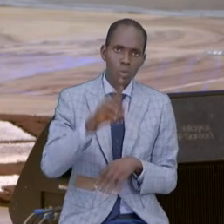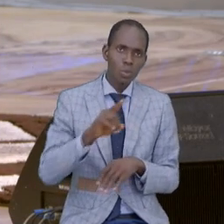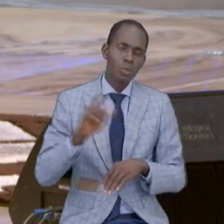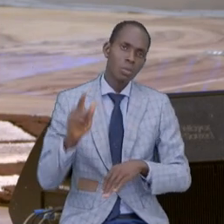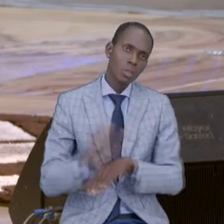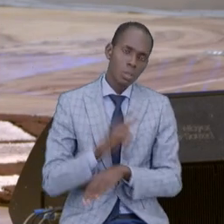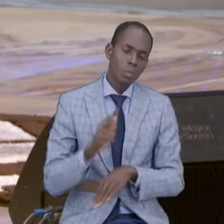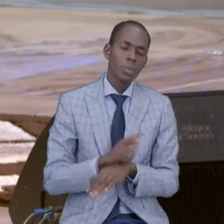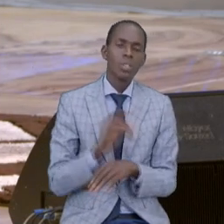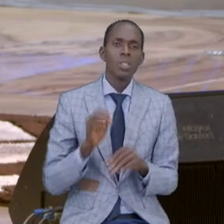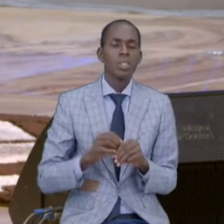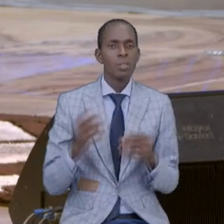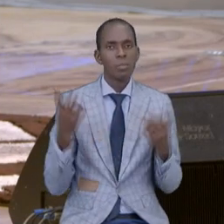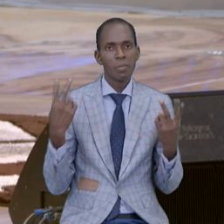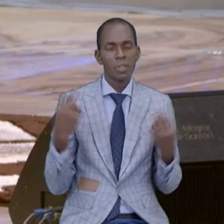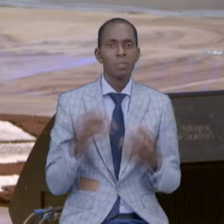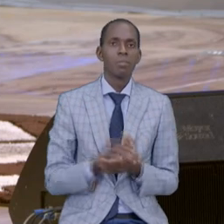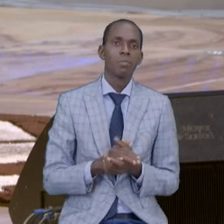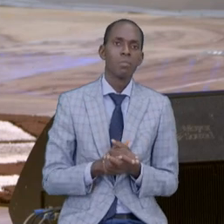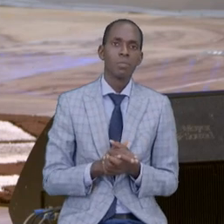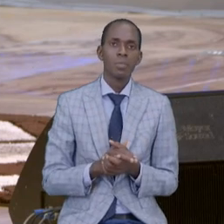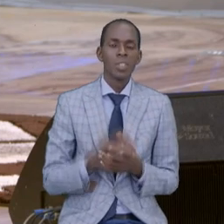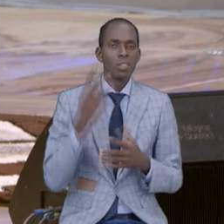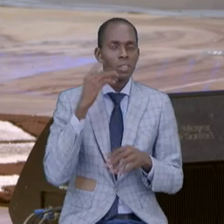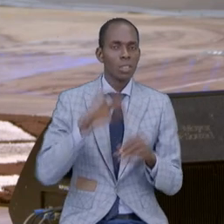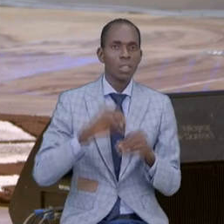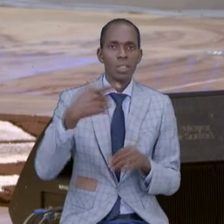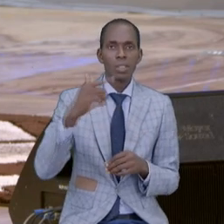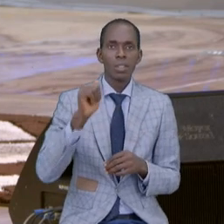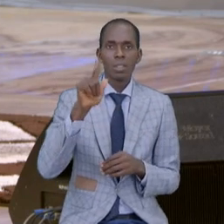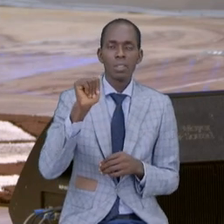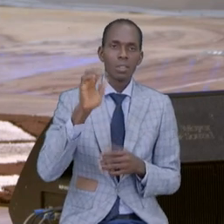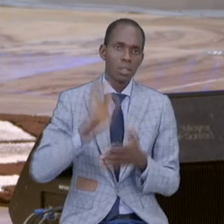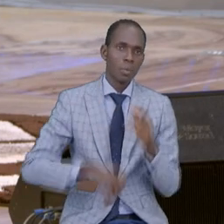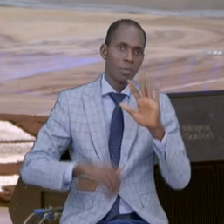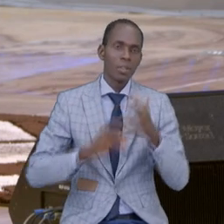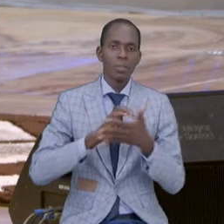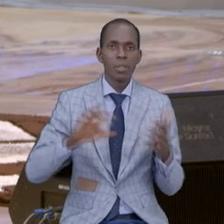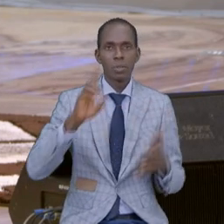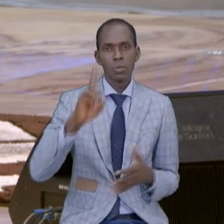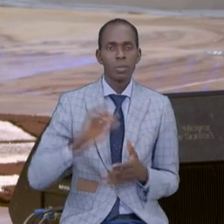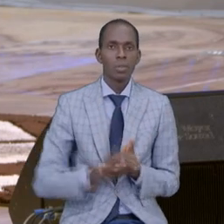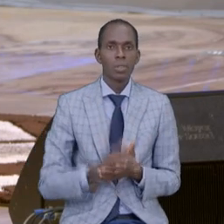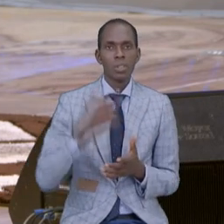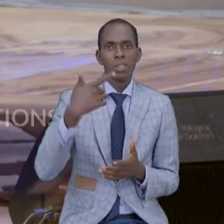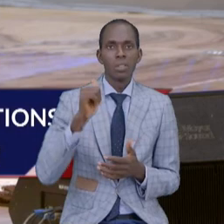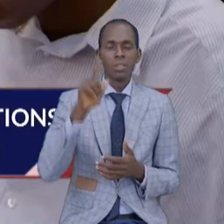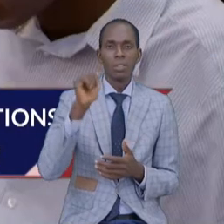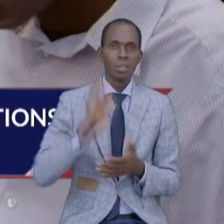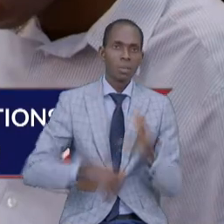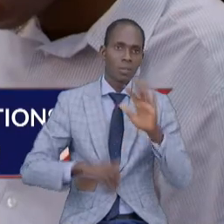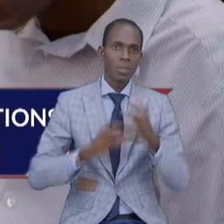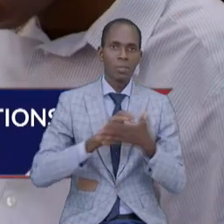upon you labor in vain. Look at chapter 5, reading from verse 1. Chapter 5, verse